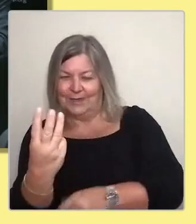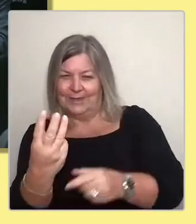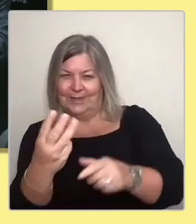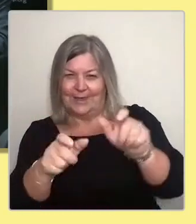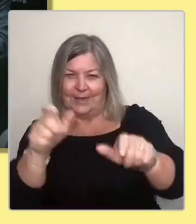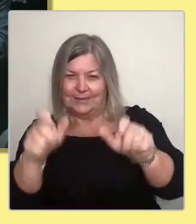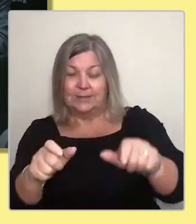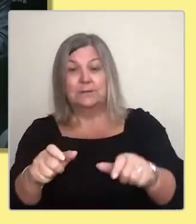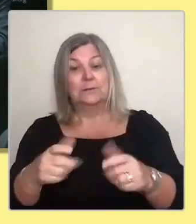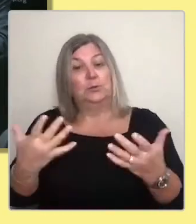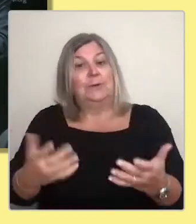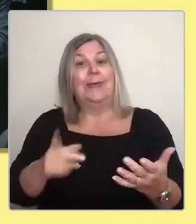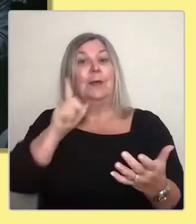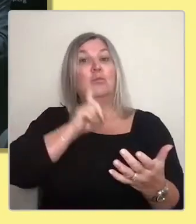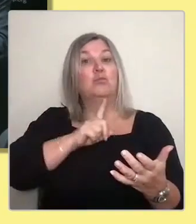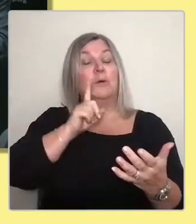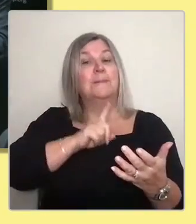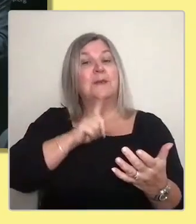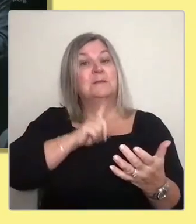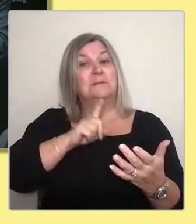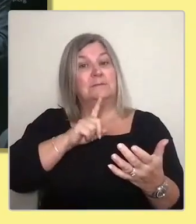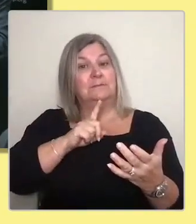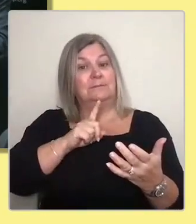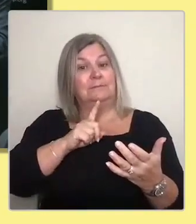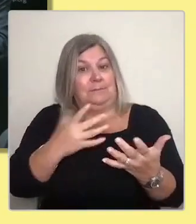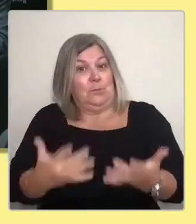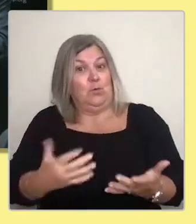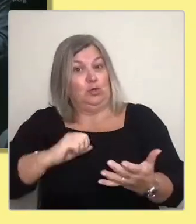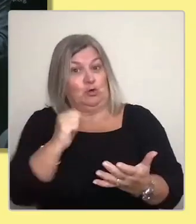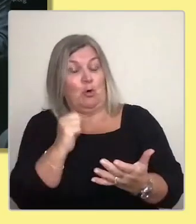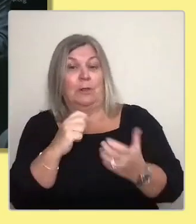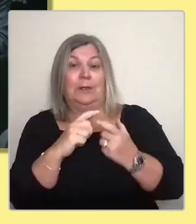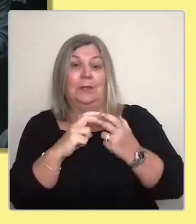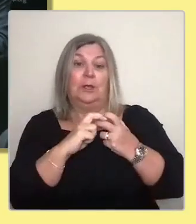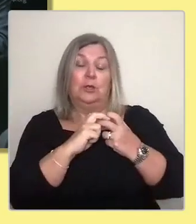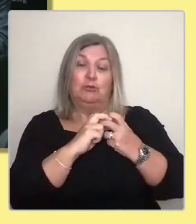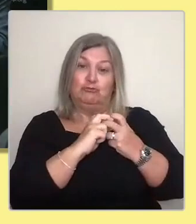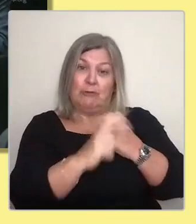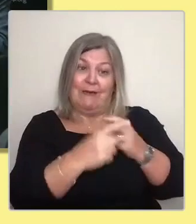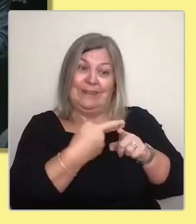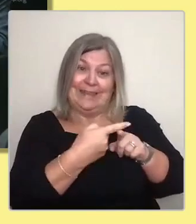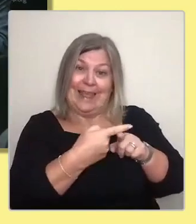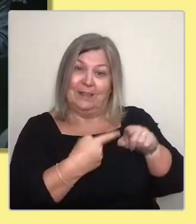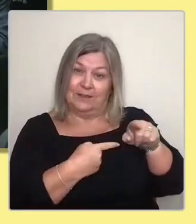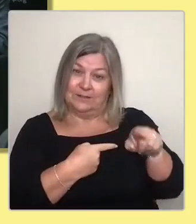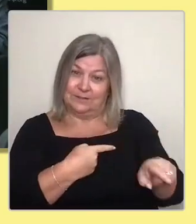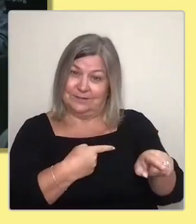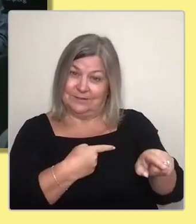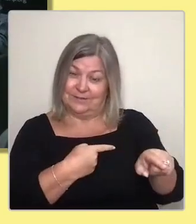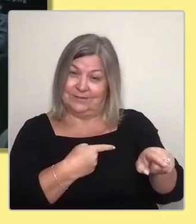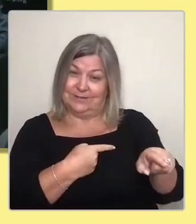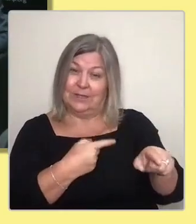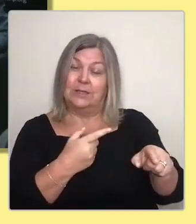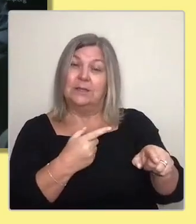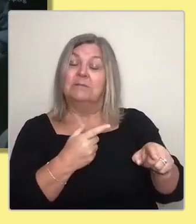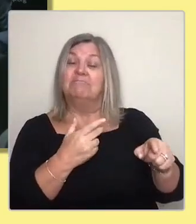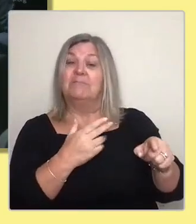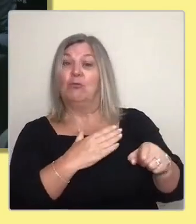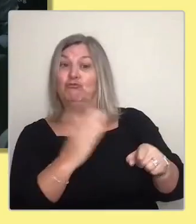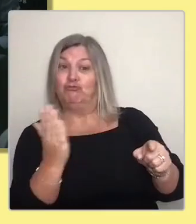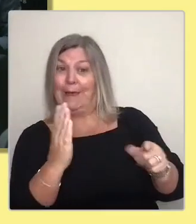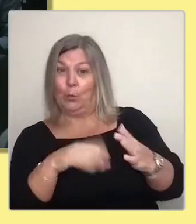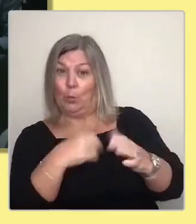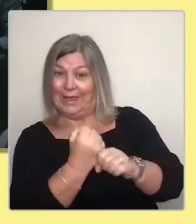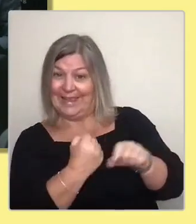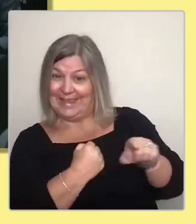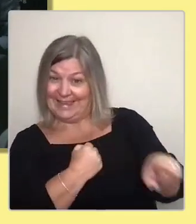Scotland travelling down to England, a country that I feel is regressive in its values. It is a right-wing, Tory, xenophobic,